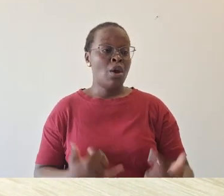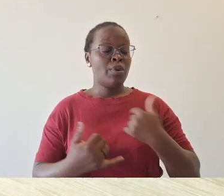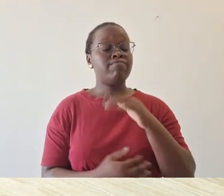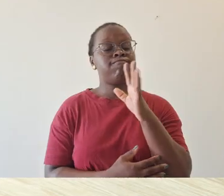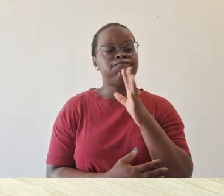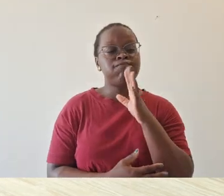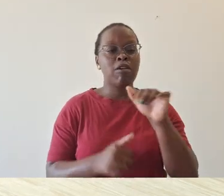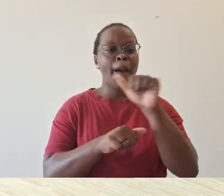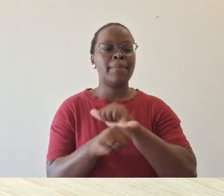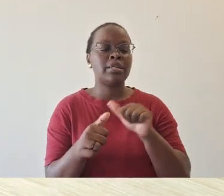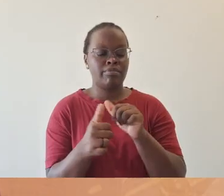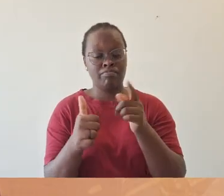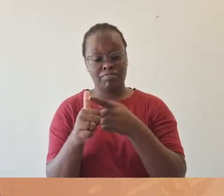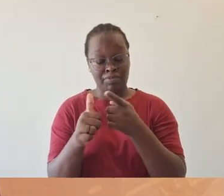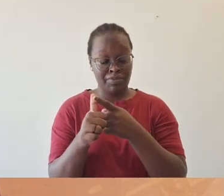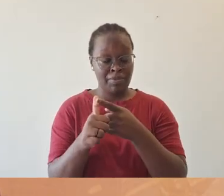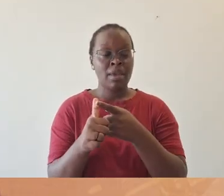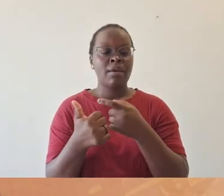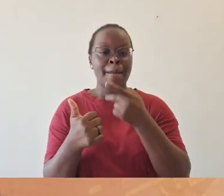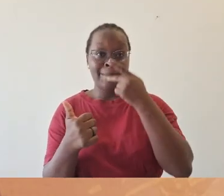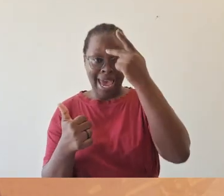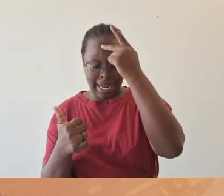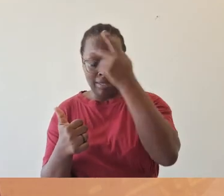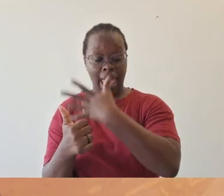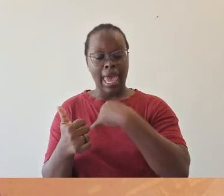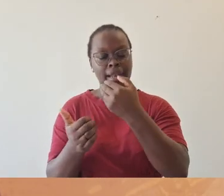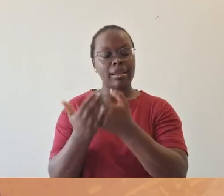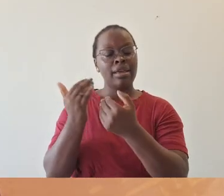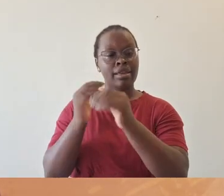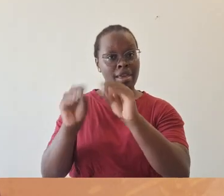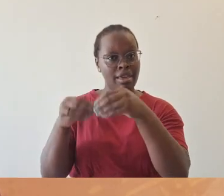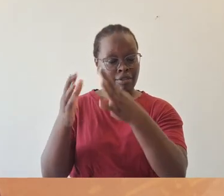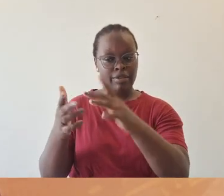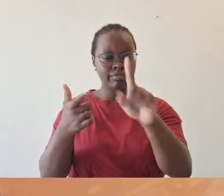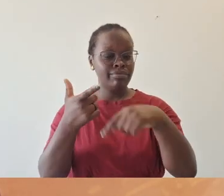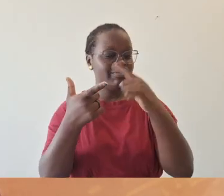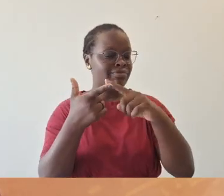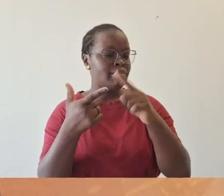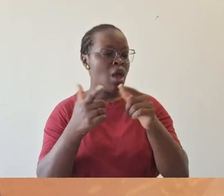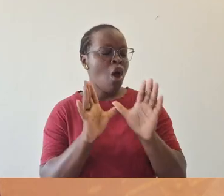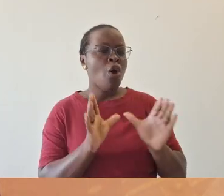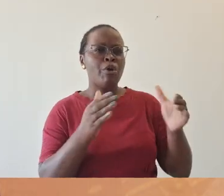the importance of involving the community. Can you just emphasize about localization and the kind of approach that you would do to make this a